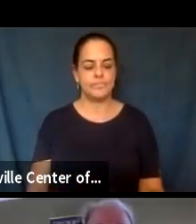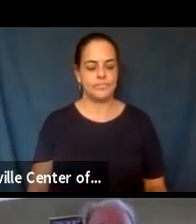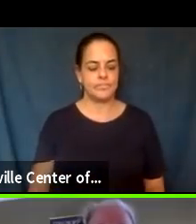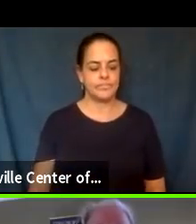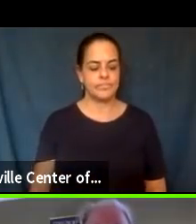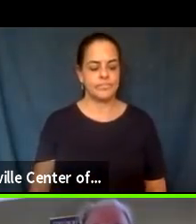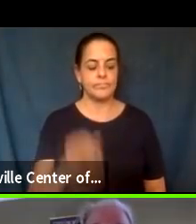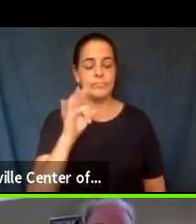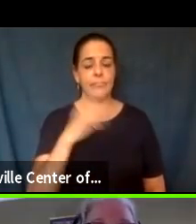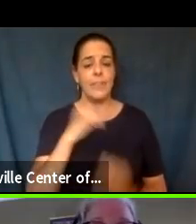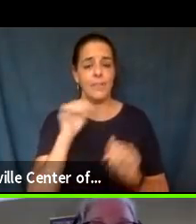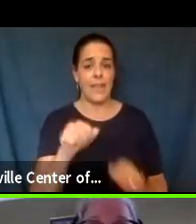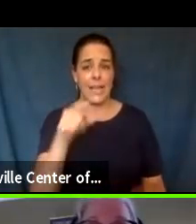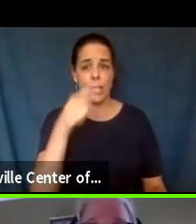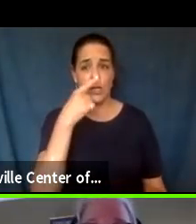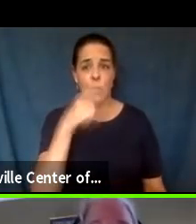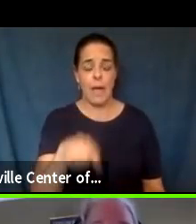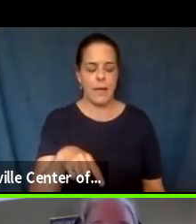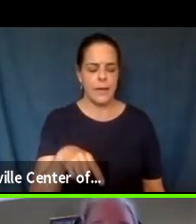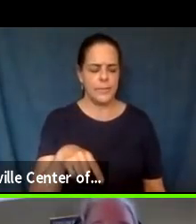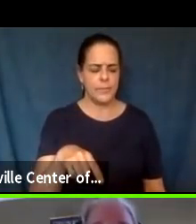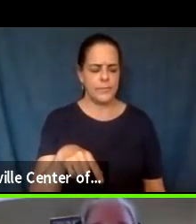If I may,